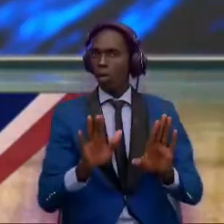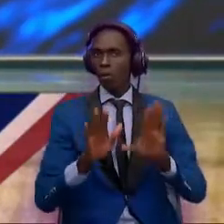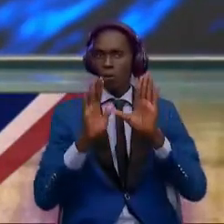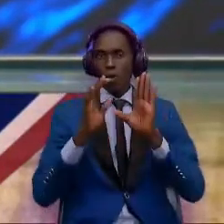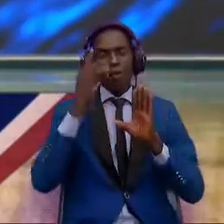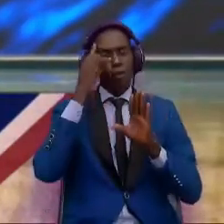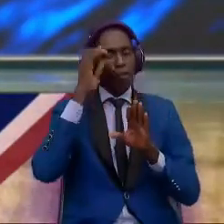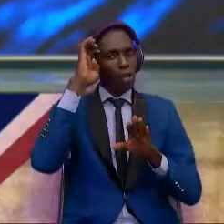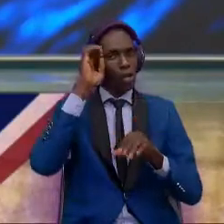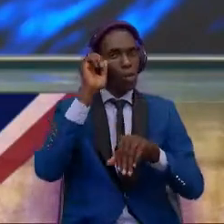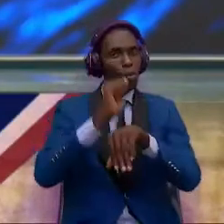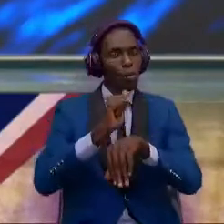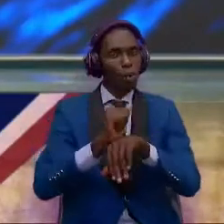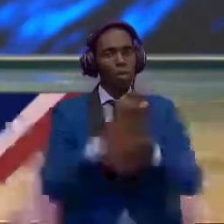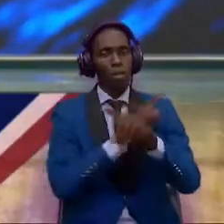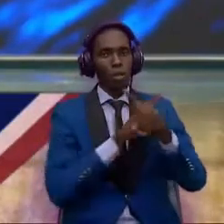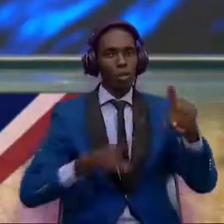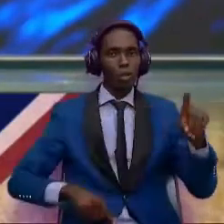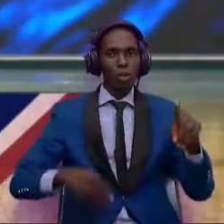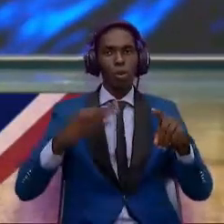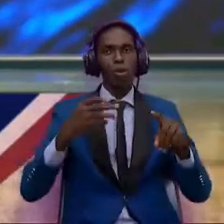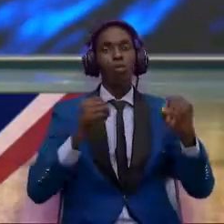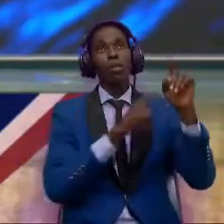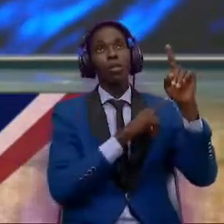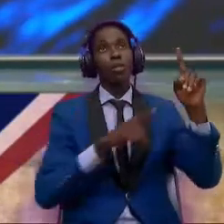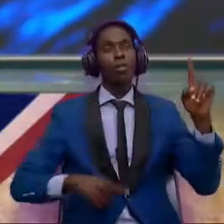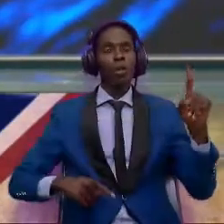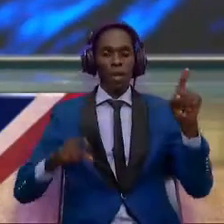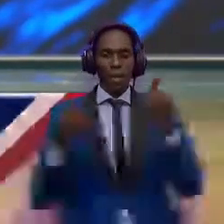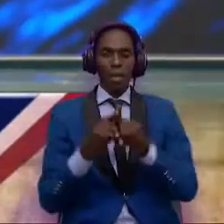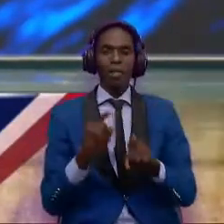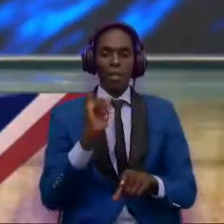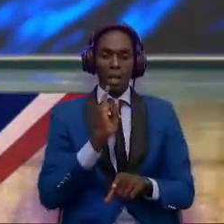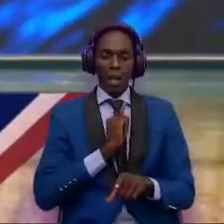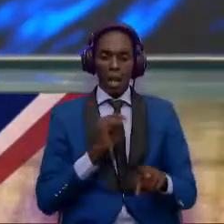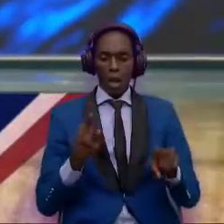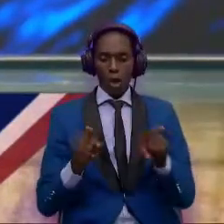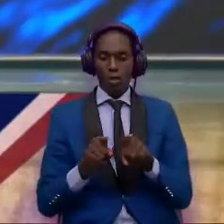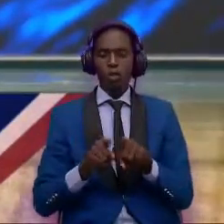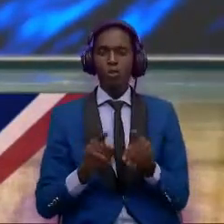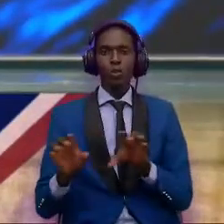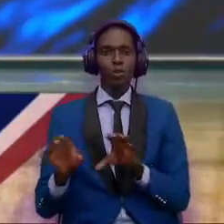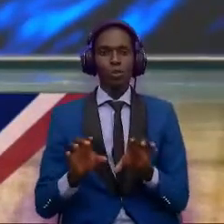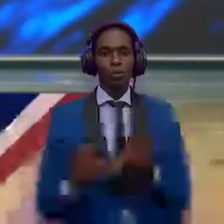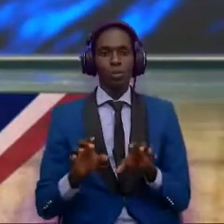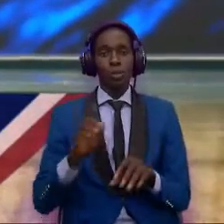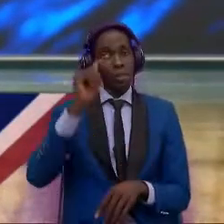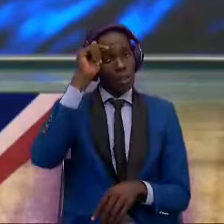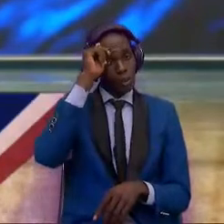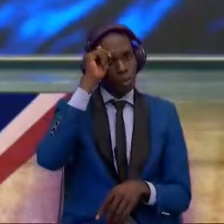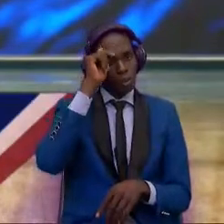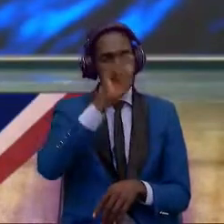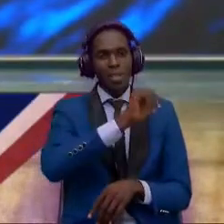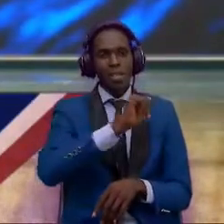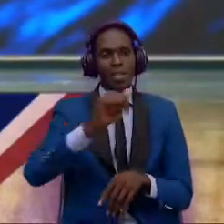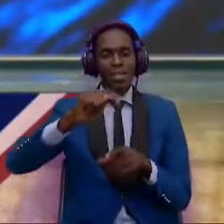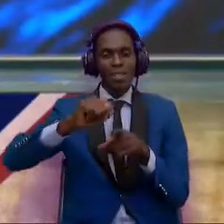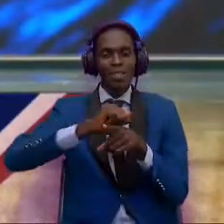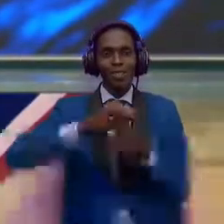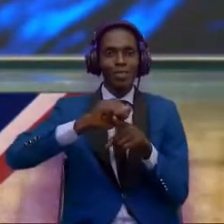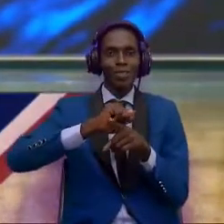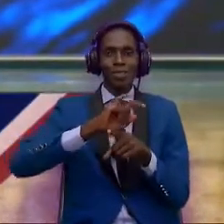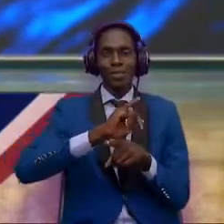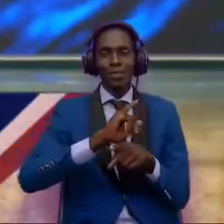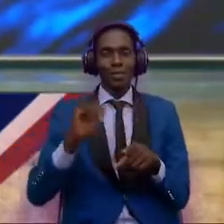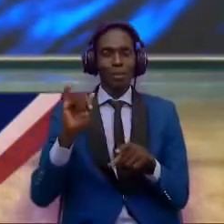the Lord as I also do. Timothy, a trainee, a member,